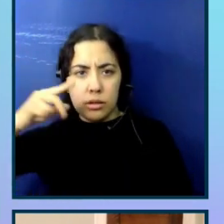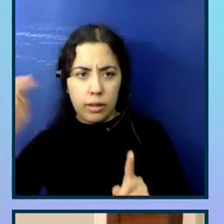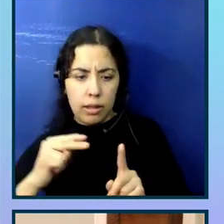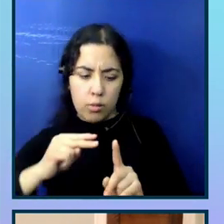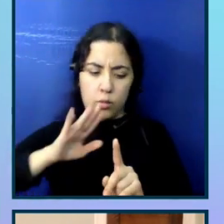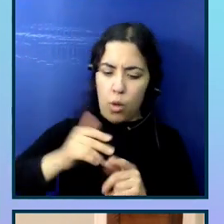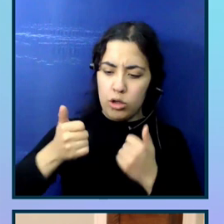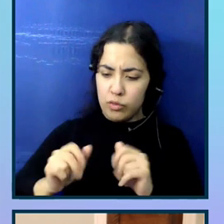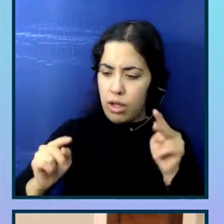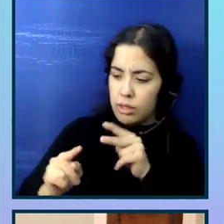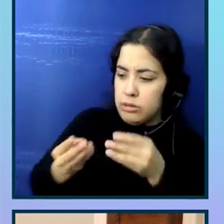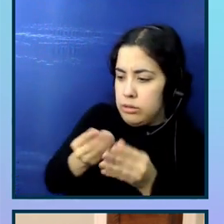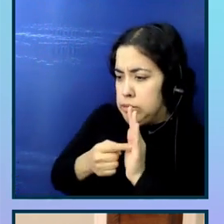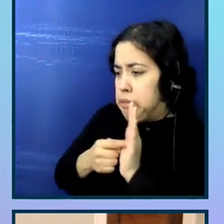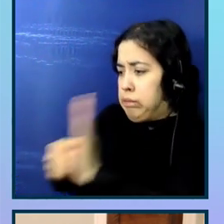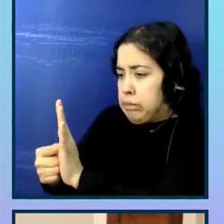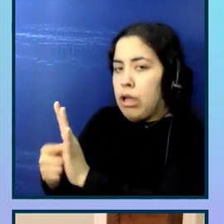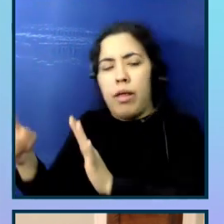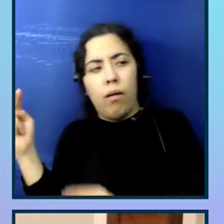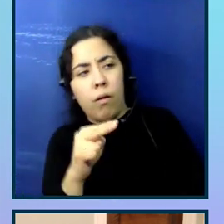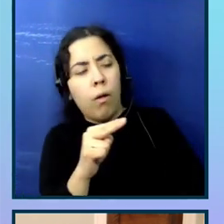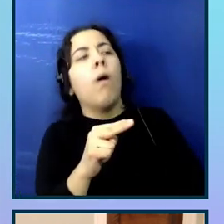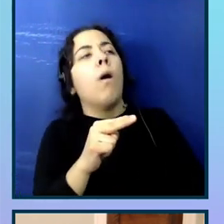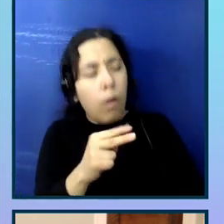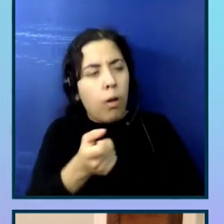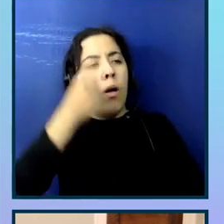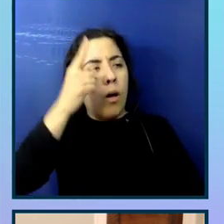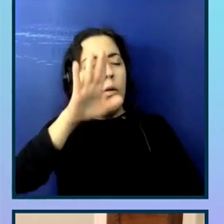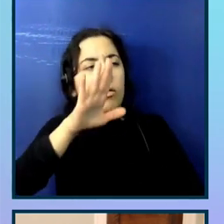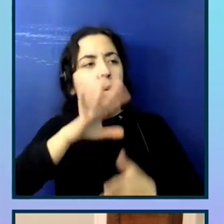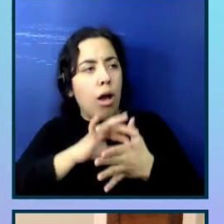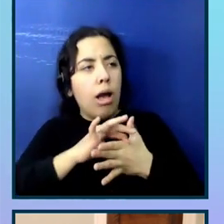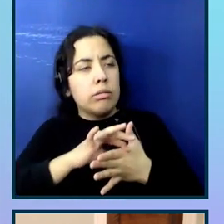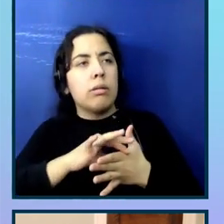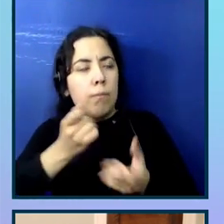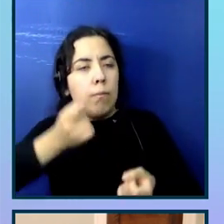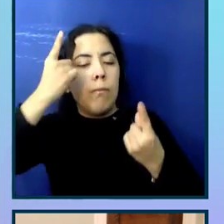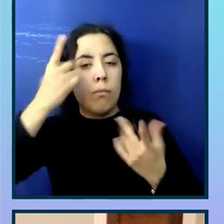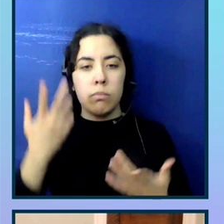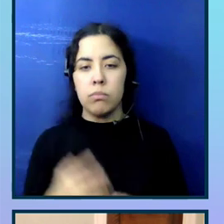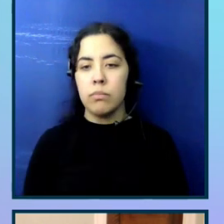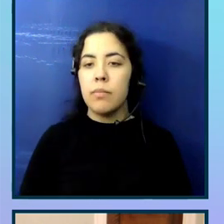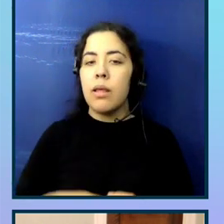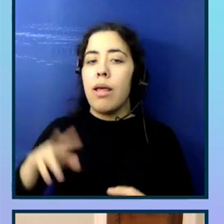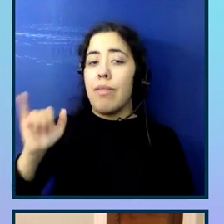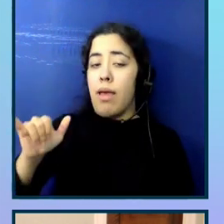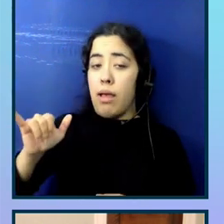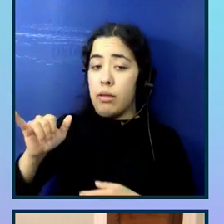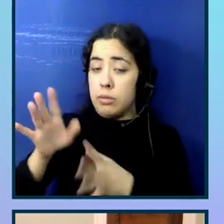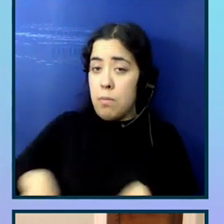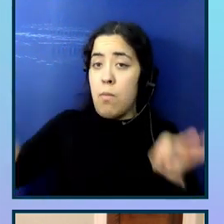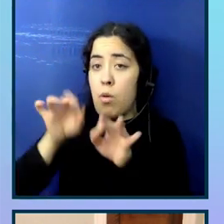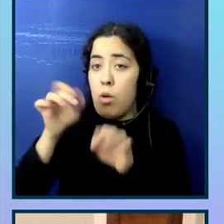communicate so that they can correctly interpret and convey your content to the end user. It is also important